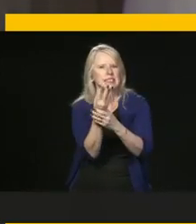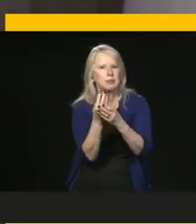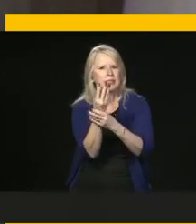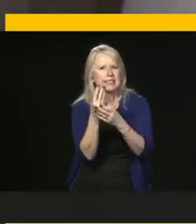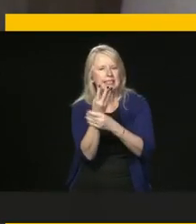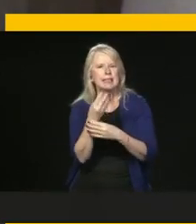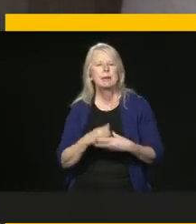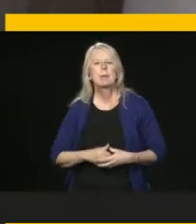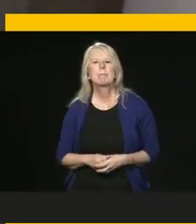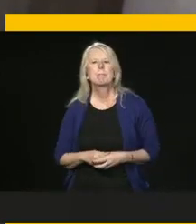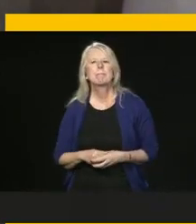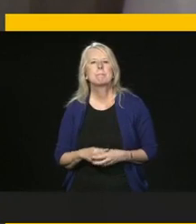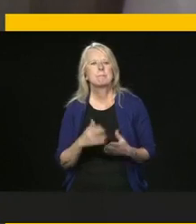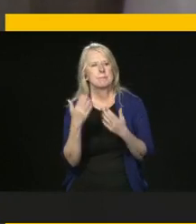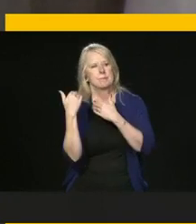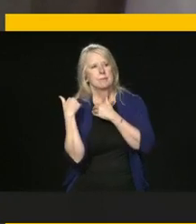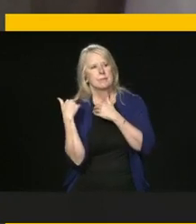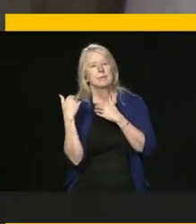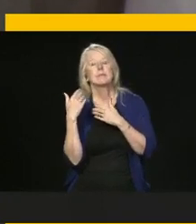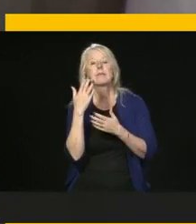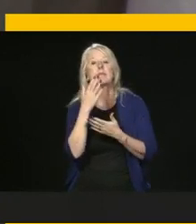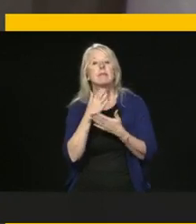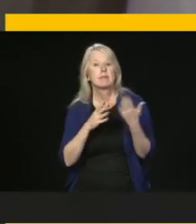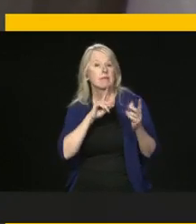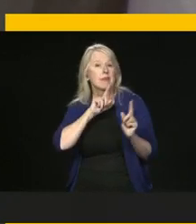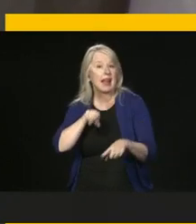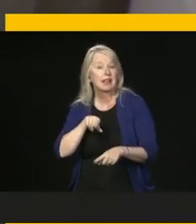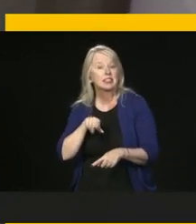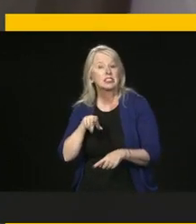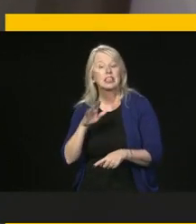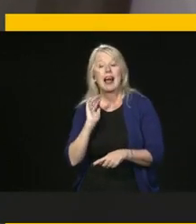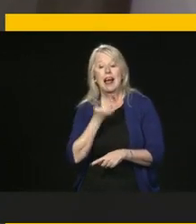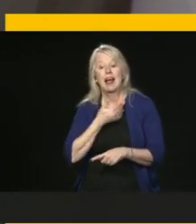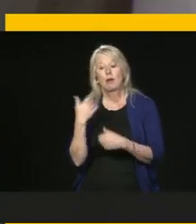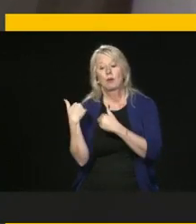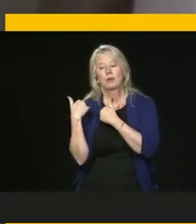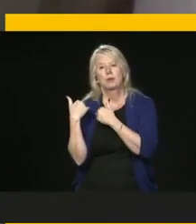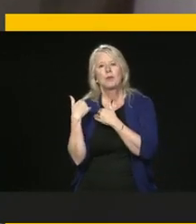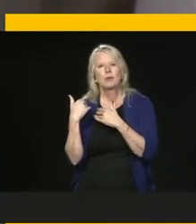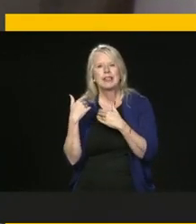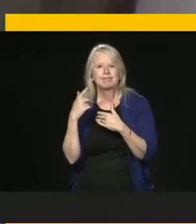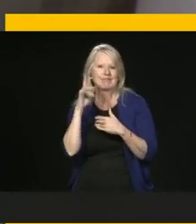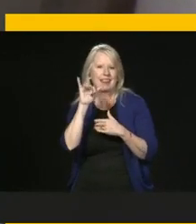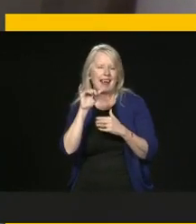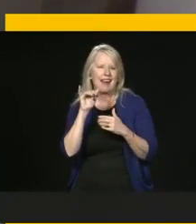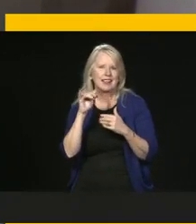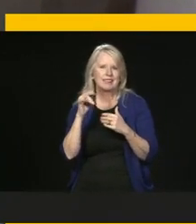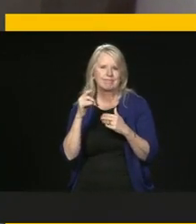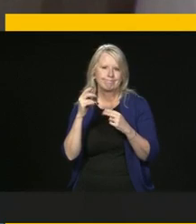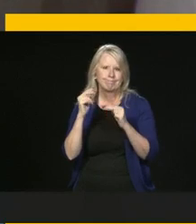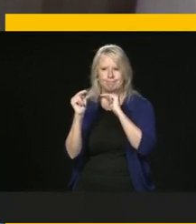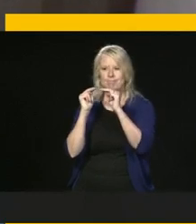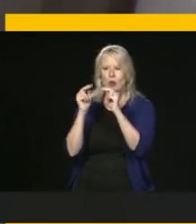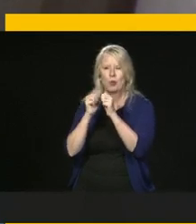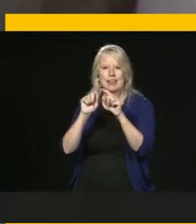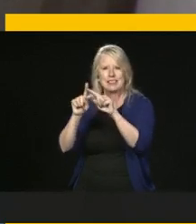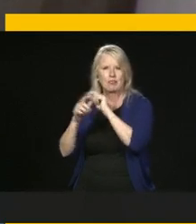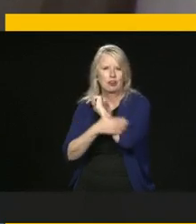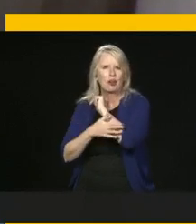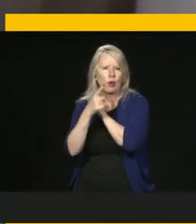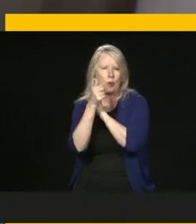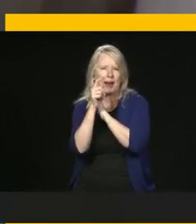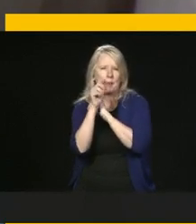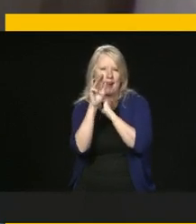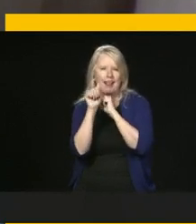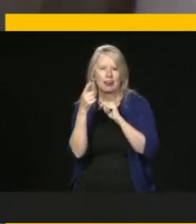government's responsibility is really to negotiate with these countries, and Guatemala is a good example. So Minister Champagne is